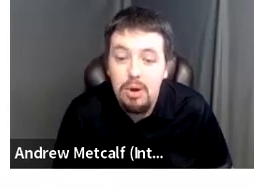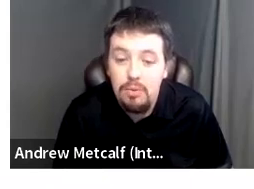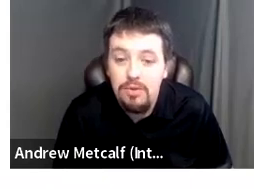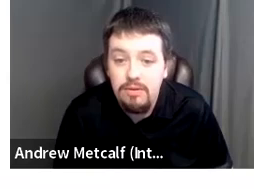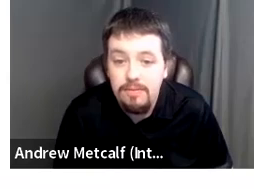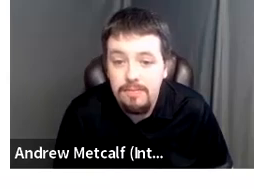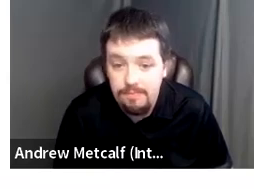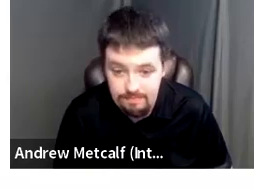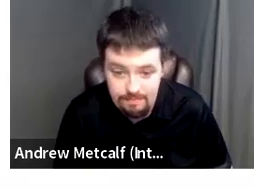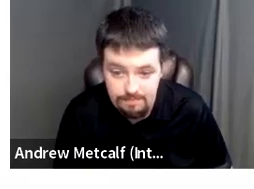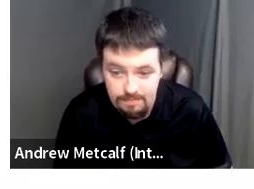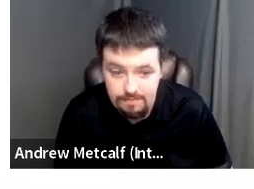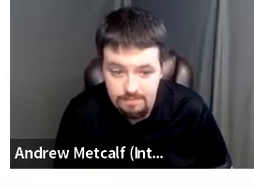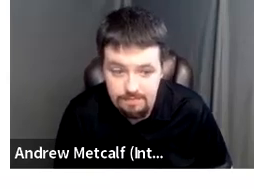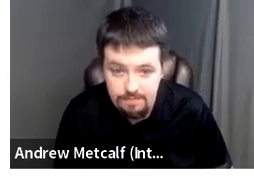having both.